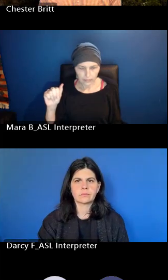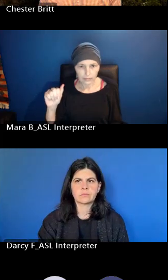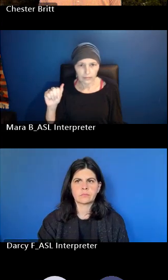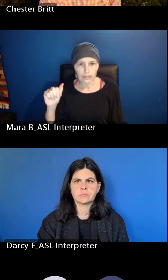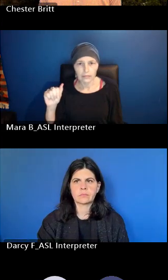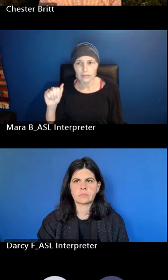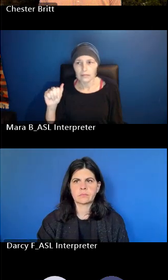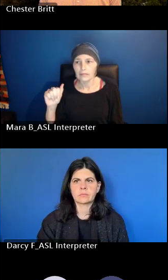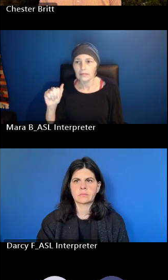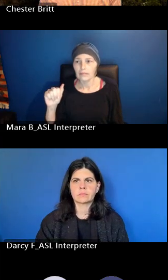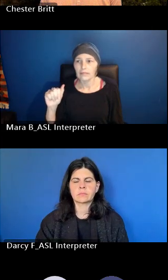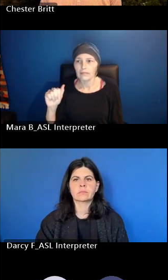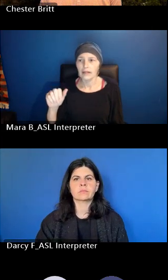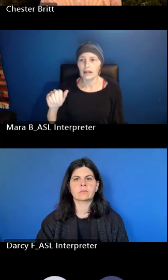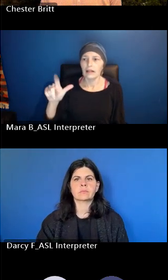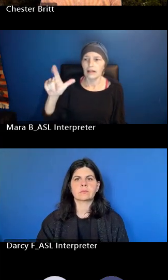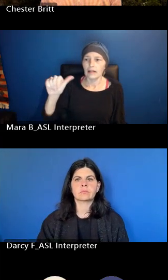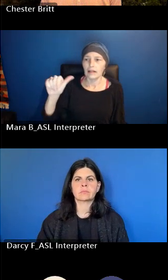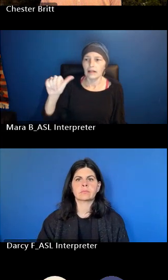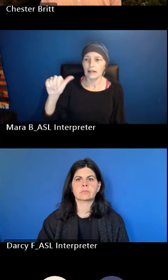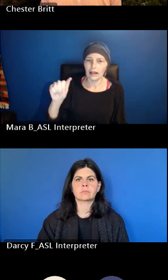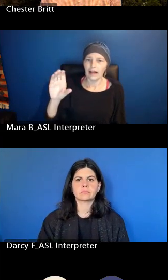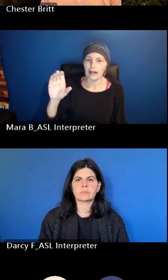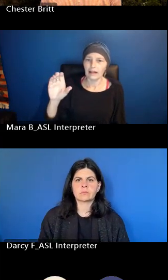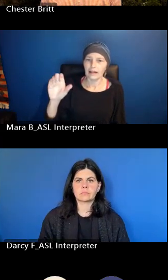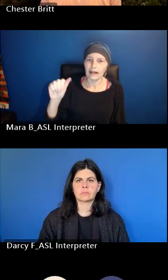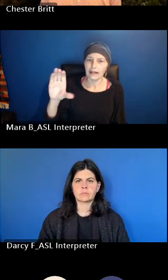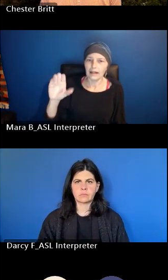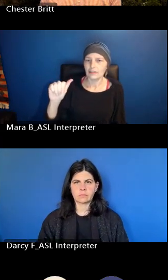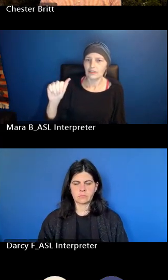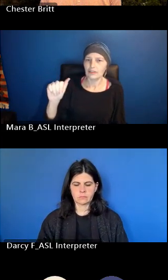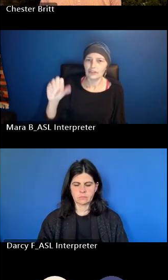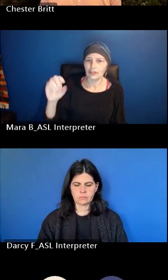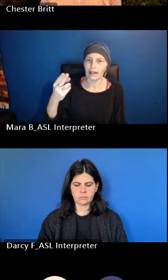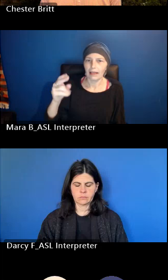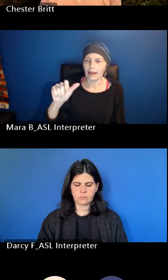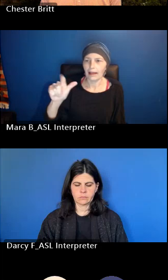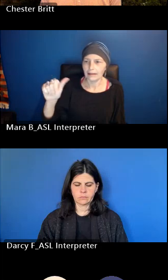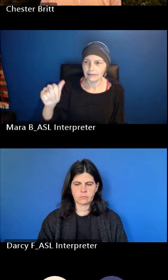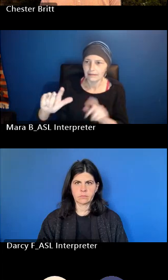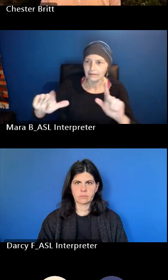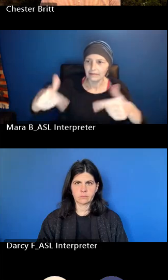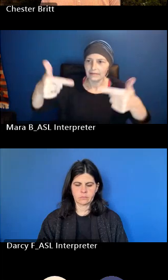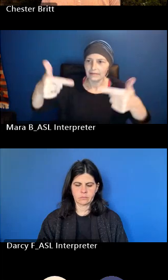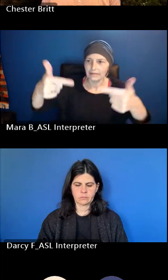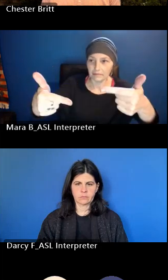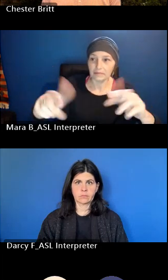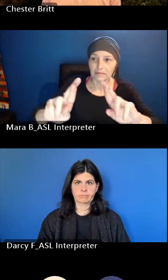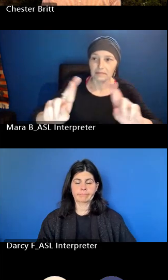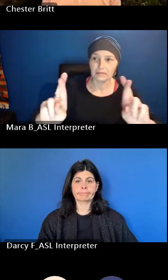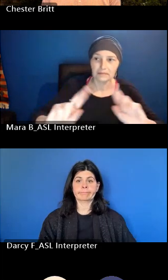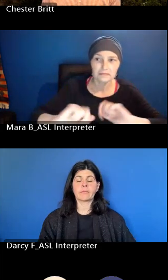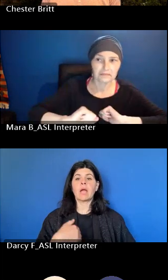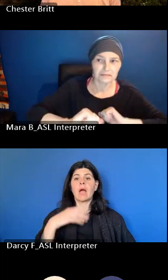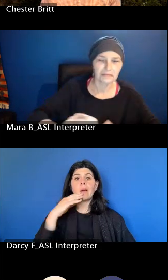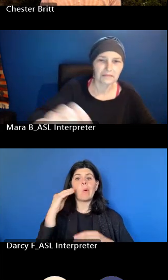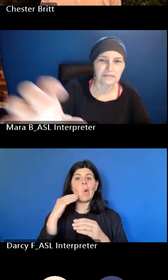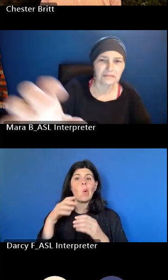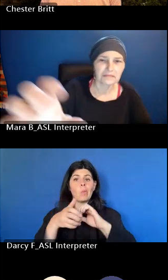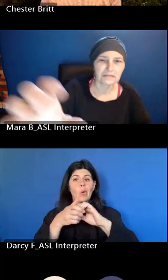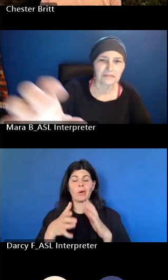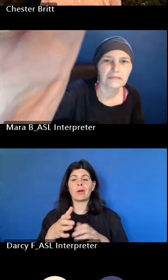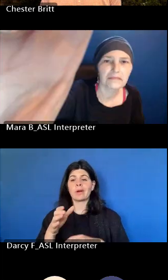Sakachella. Laura Akachella. I'm sorry. Yes, I'm a homeowner in Costa Mesa in Orange County, and